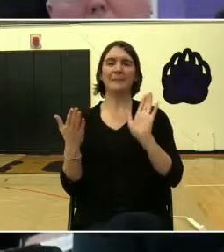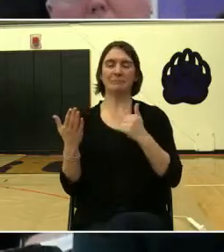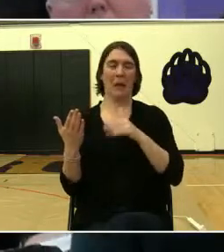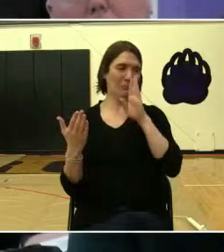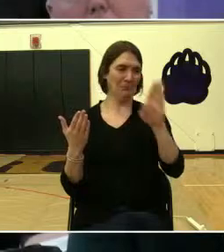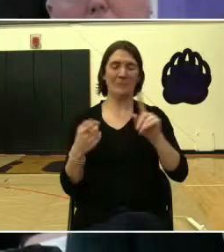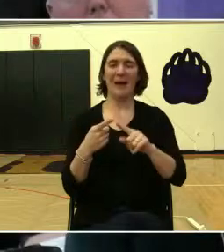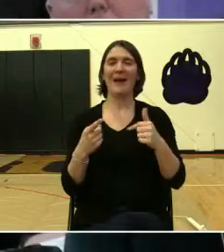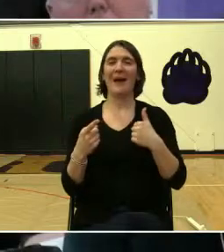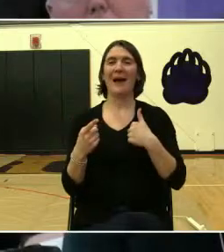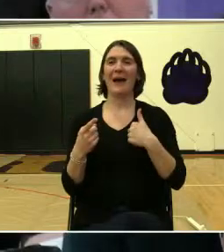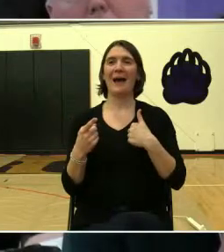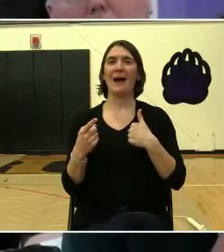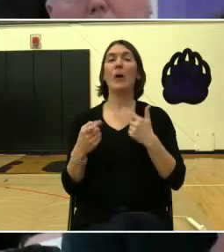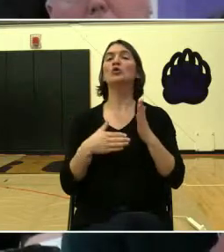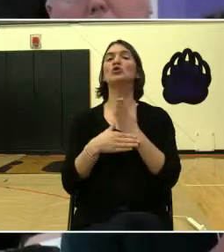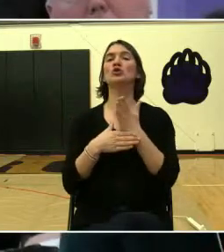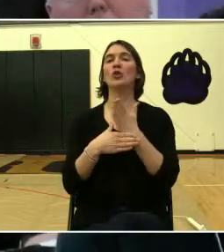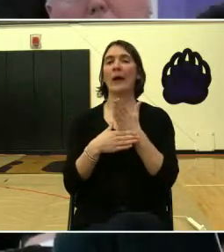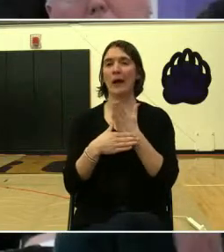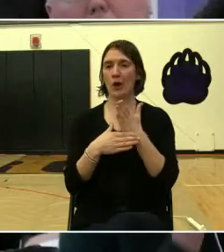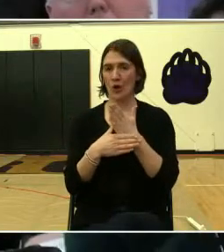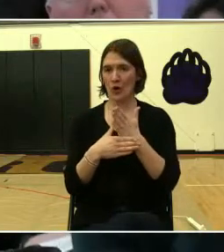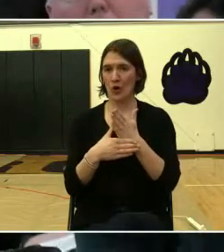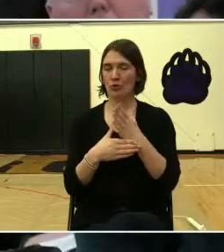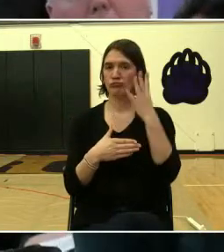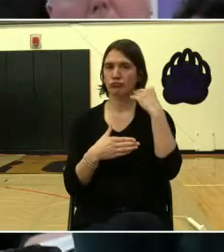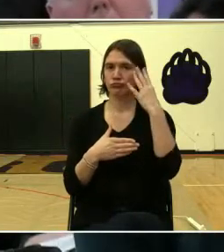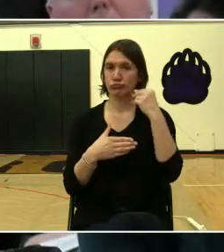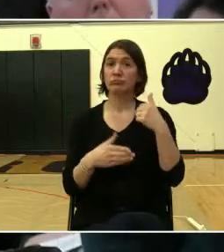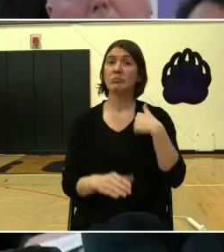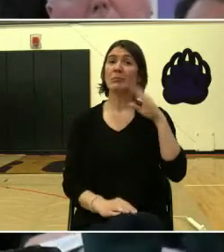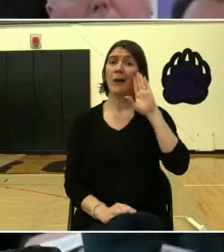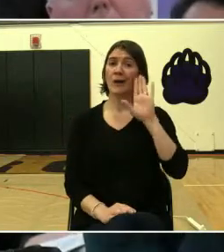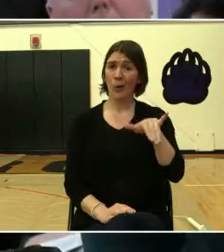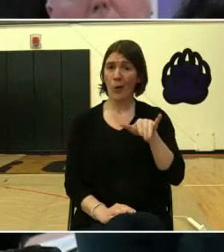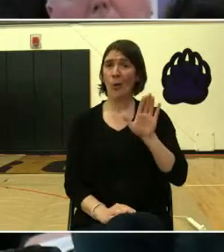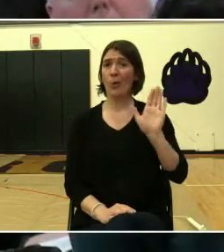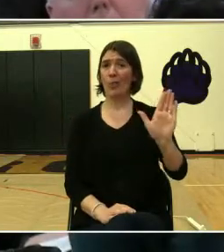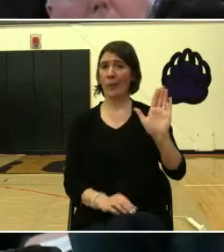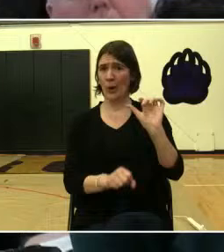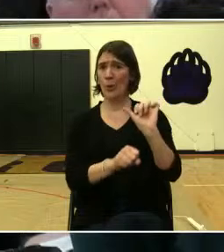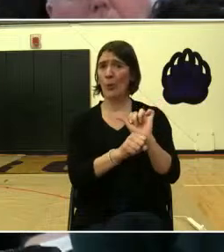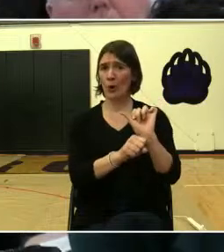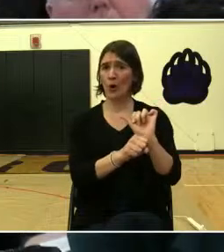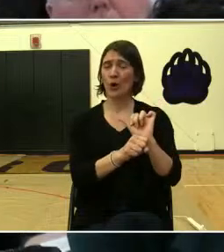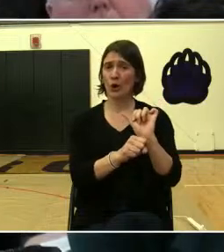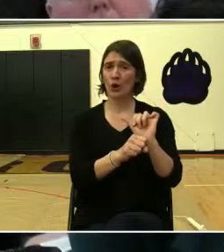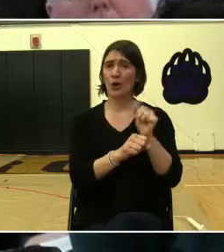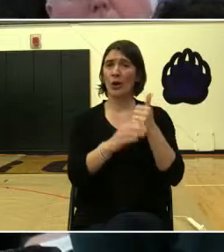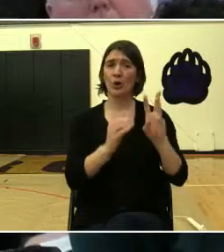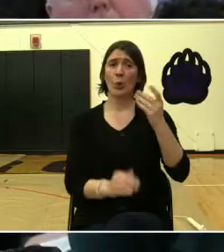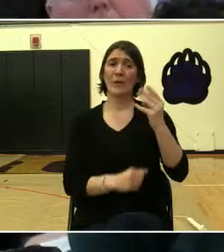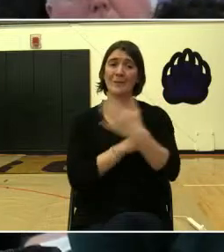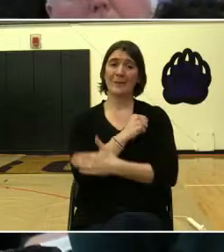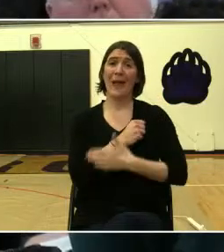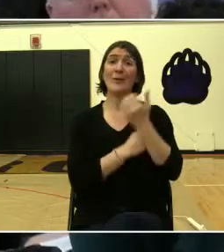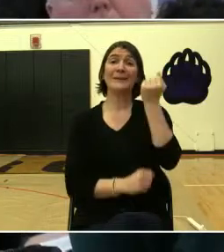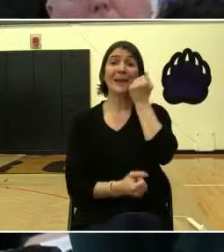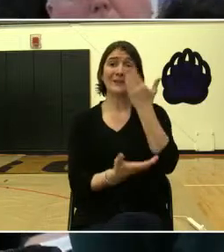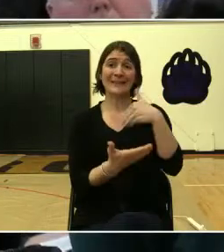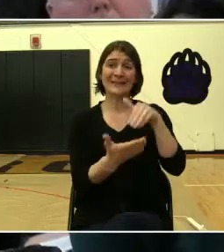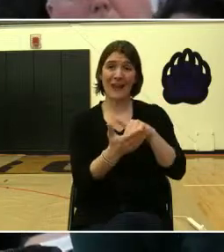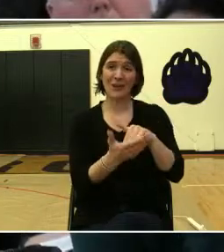would like to re share that um I know about some of the work of the Windham County Dental